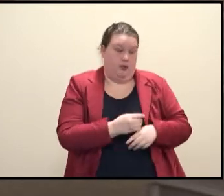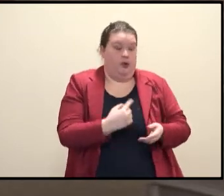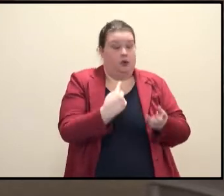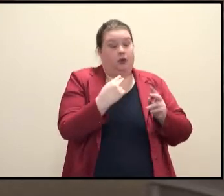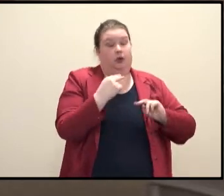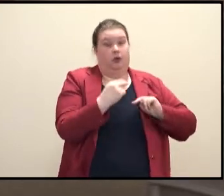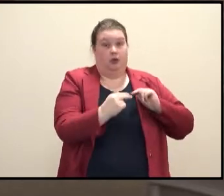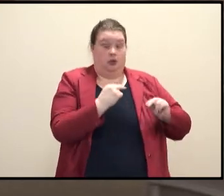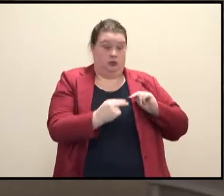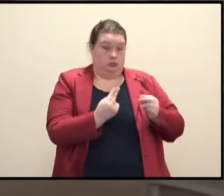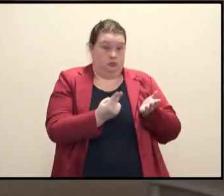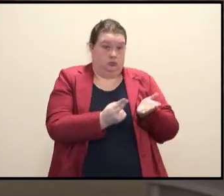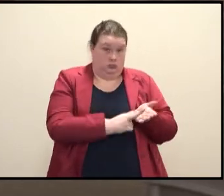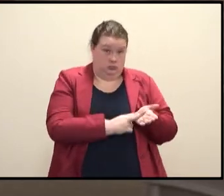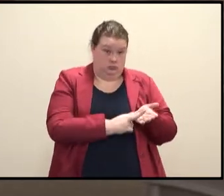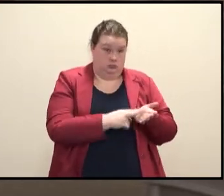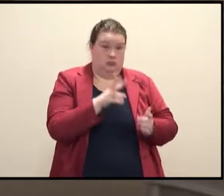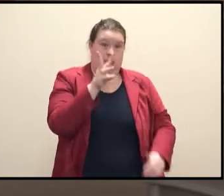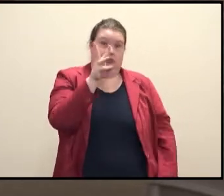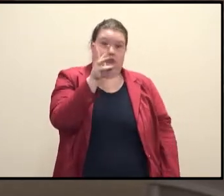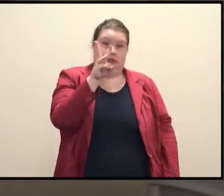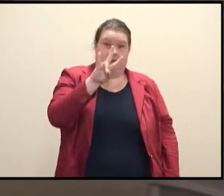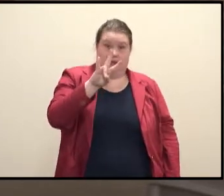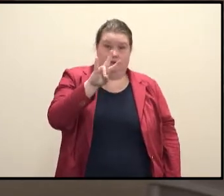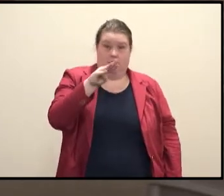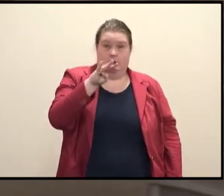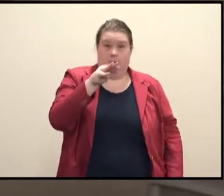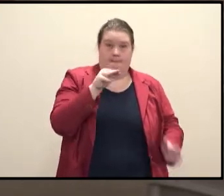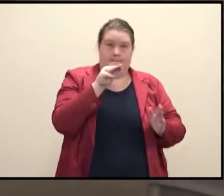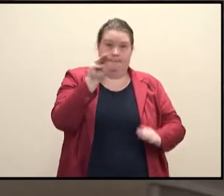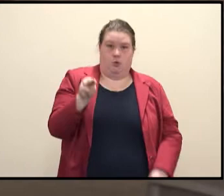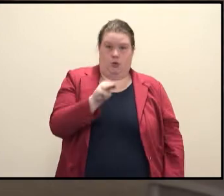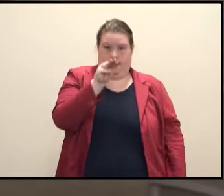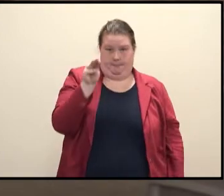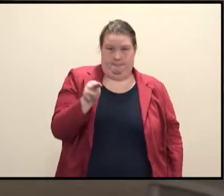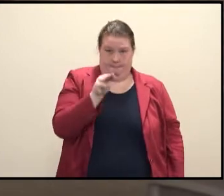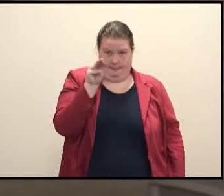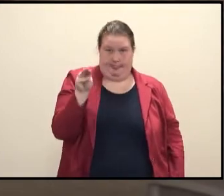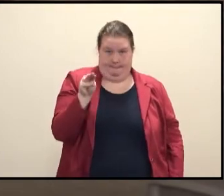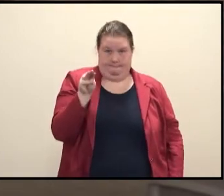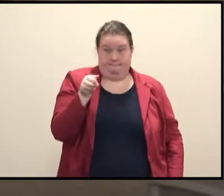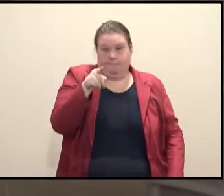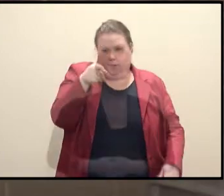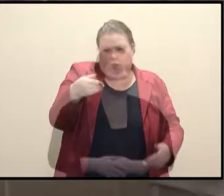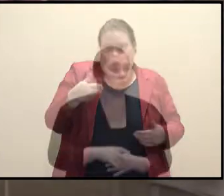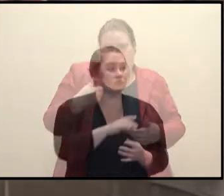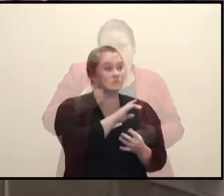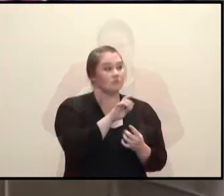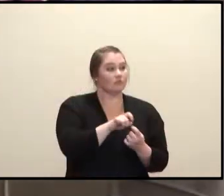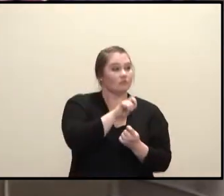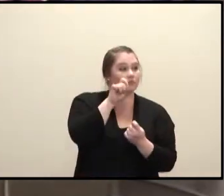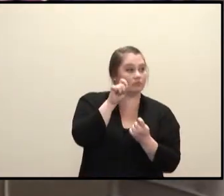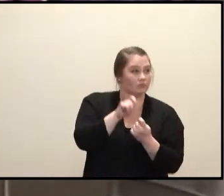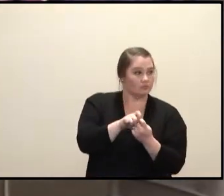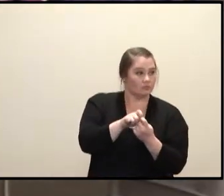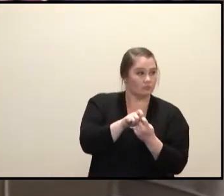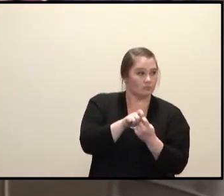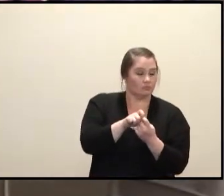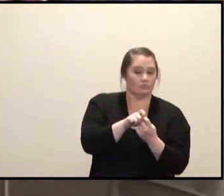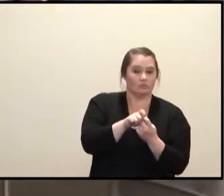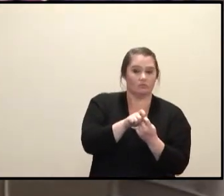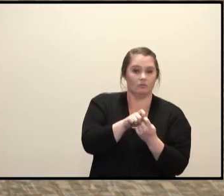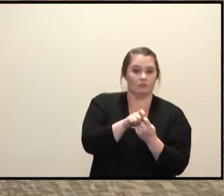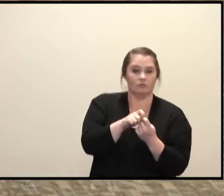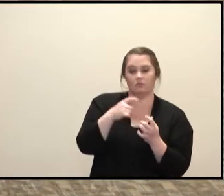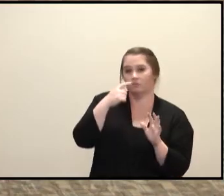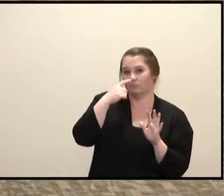negotiate the contract amount to $67 million, which is reflected in the contract that's attached to your board memo. Can you please